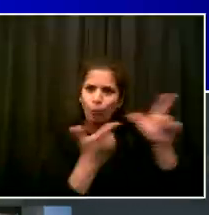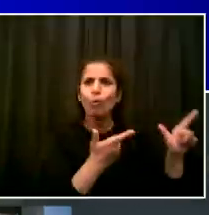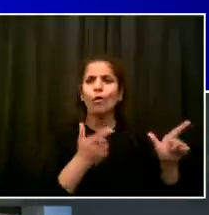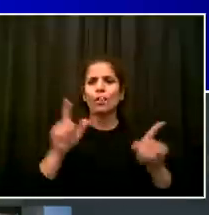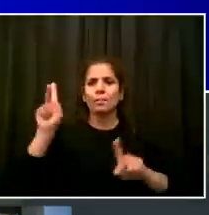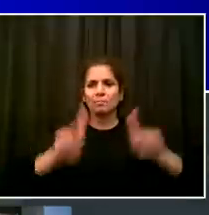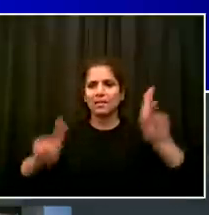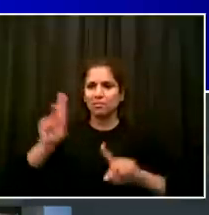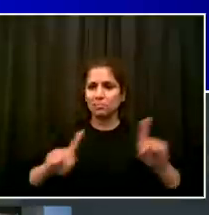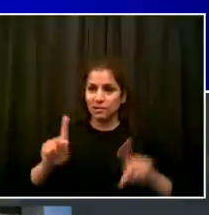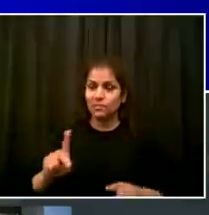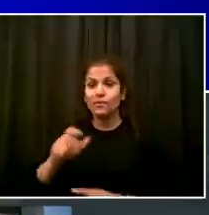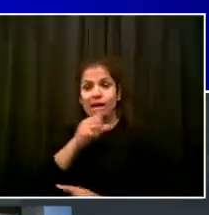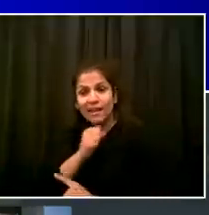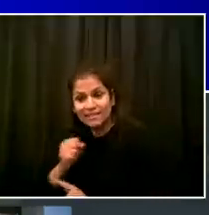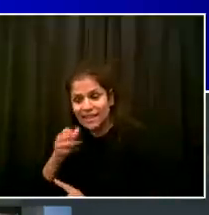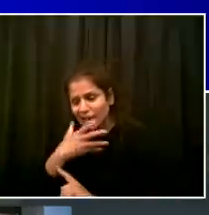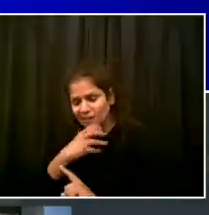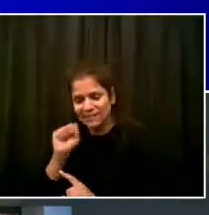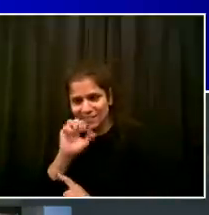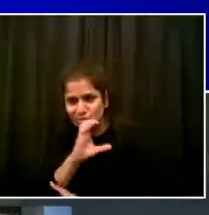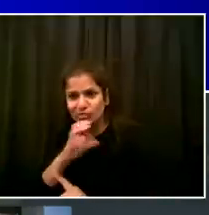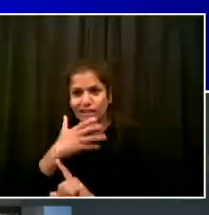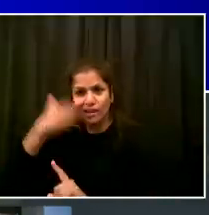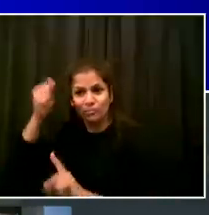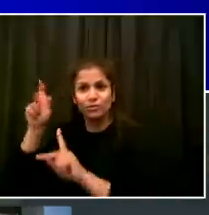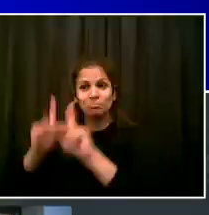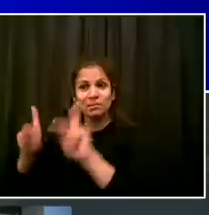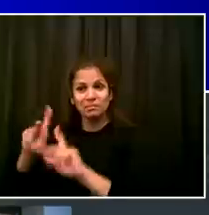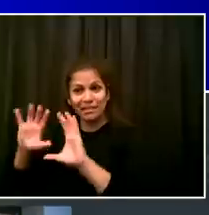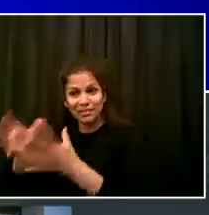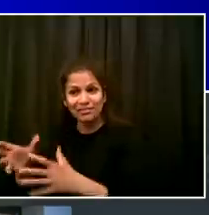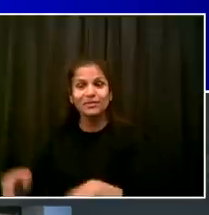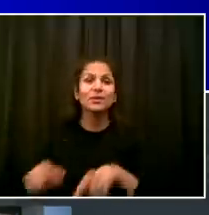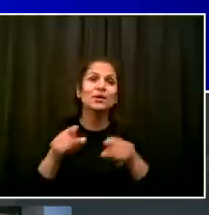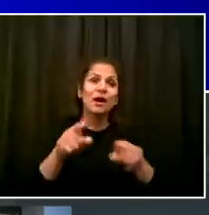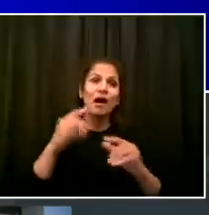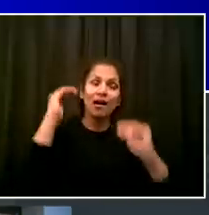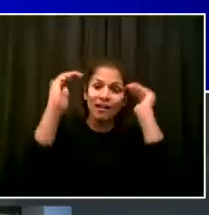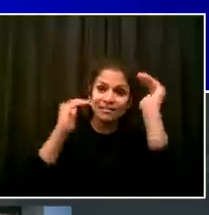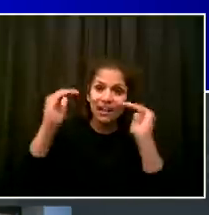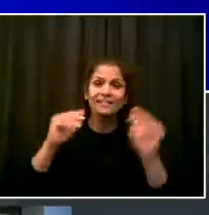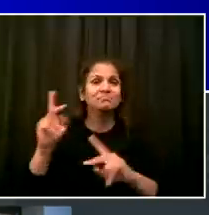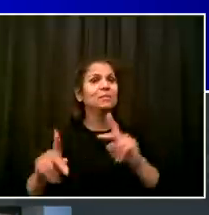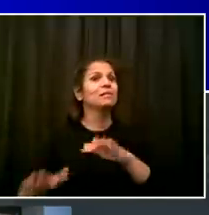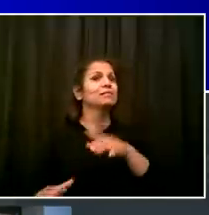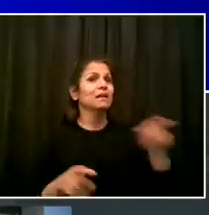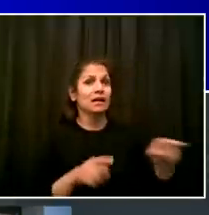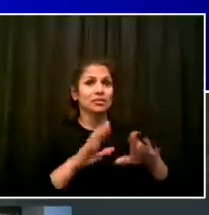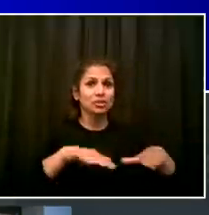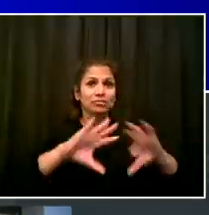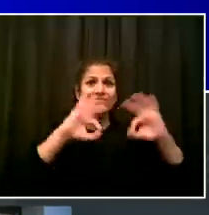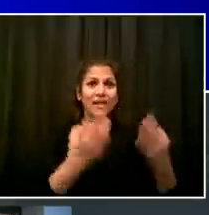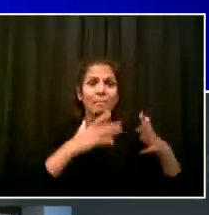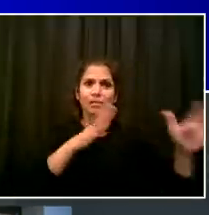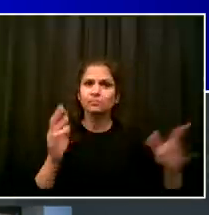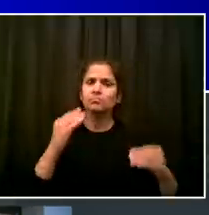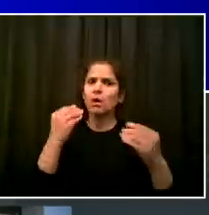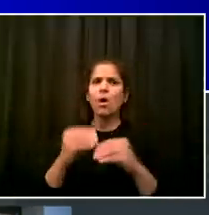important to do. They started something at the grassroots years ago, and now they're doing twice as much as they were doing just a few months ago to